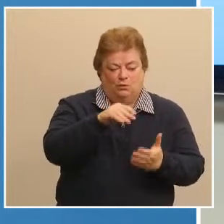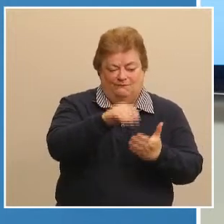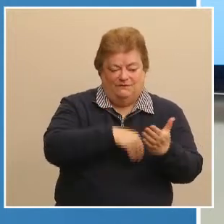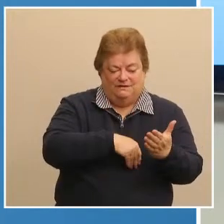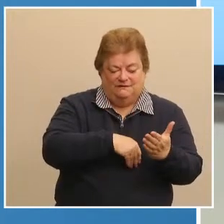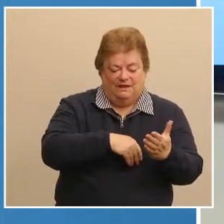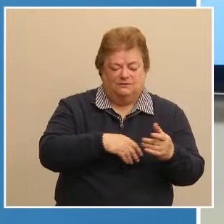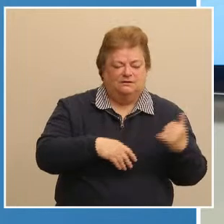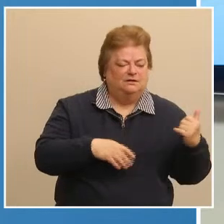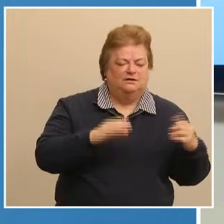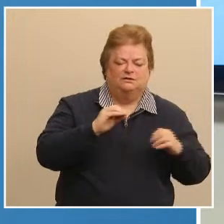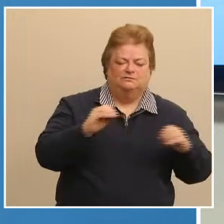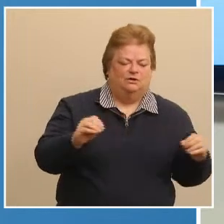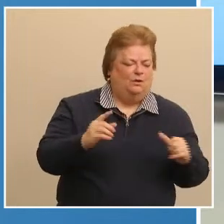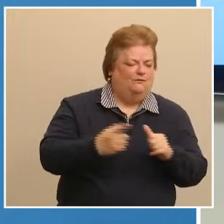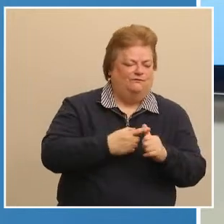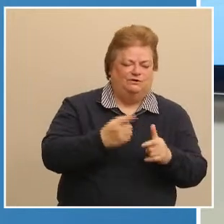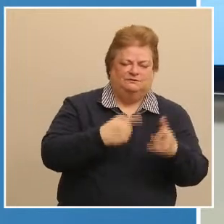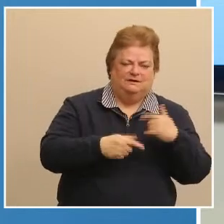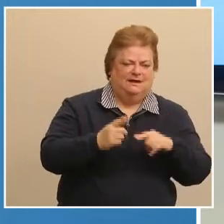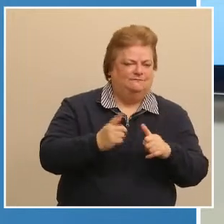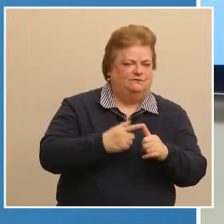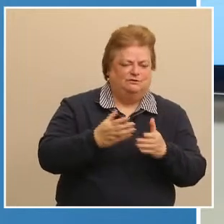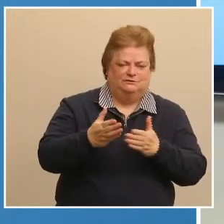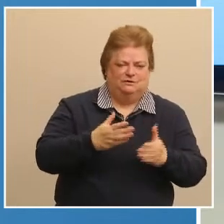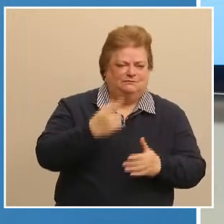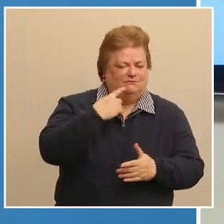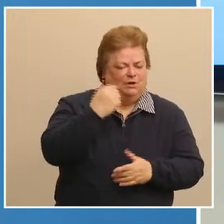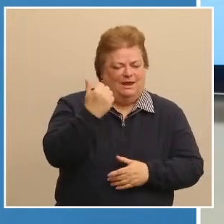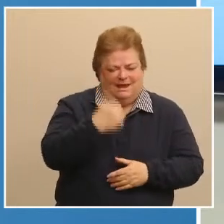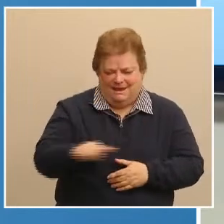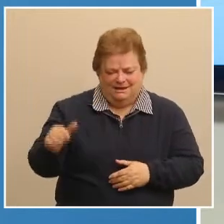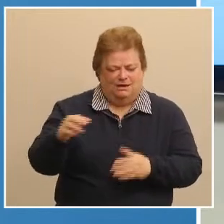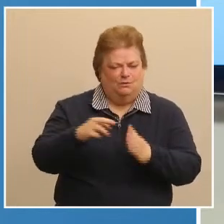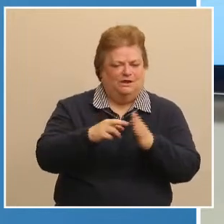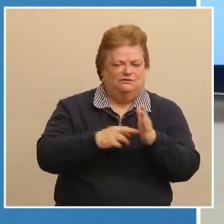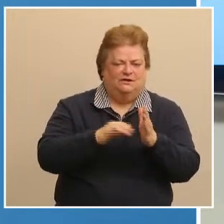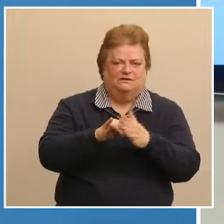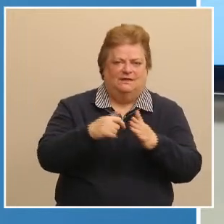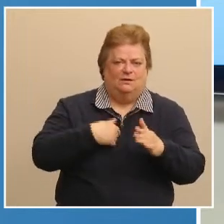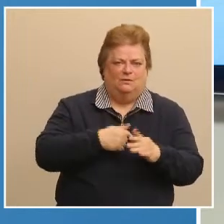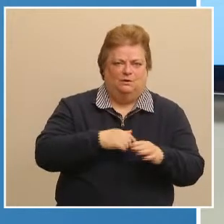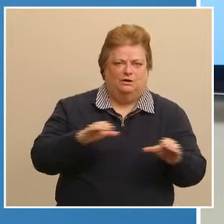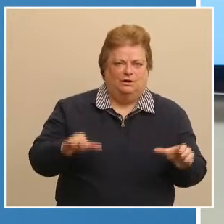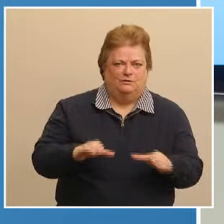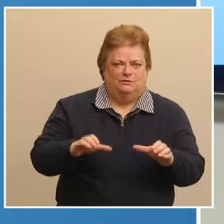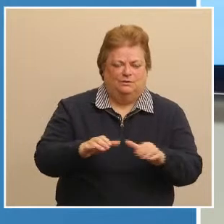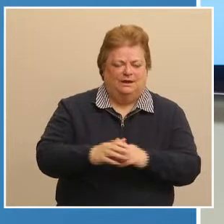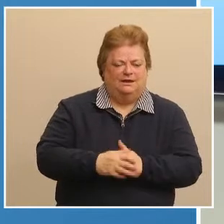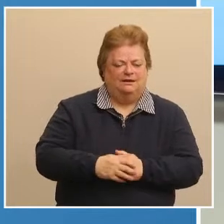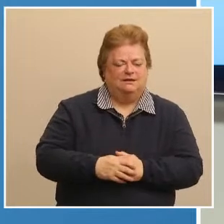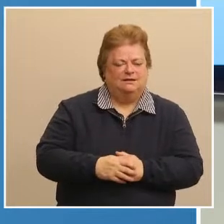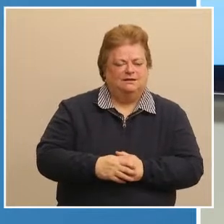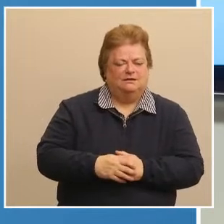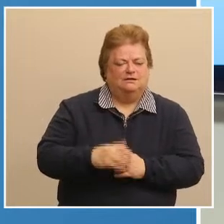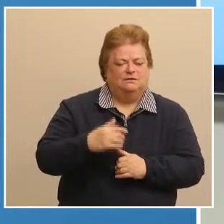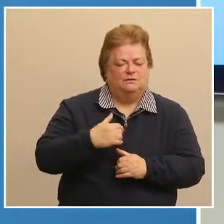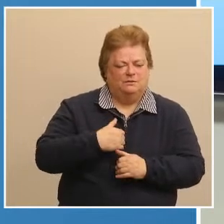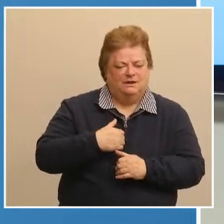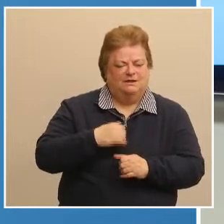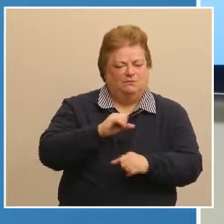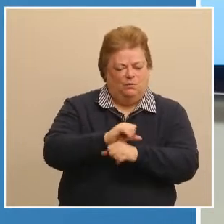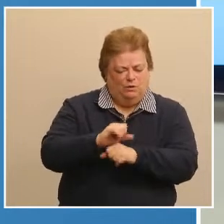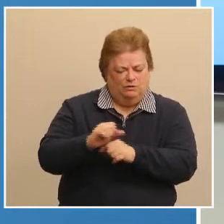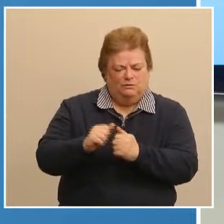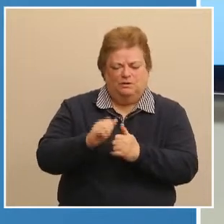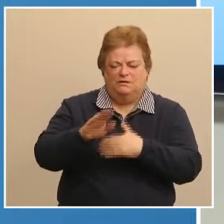No, there's no first come, first serve with any registrations we're doing. They're specific. We worked with all